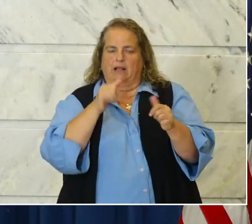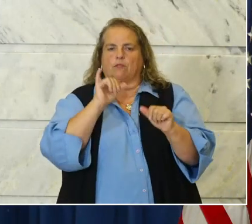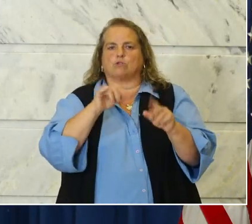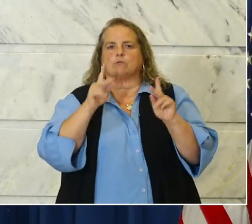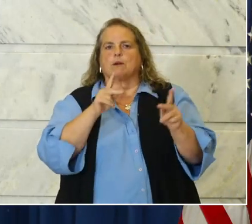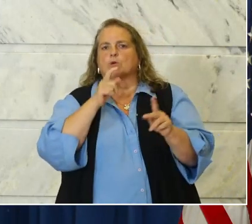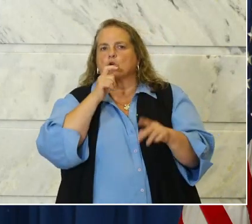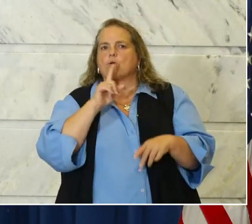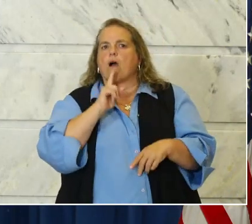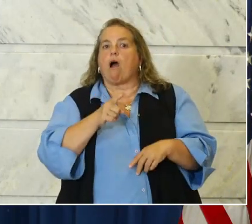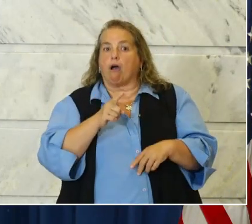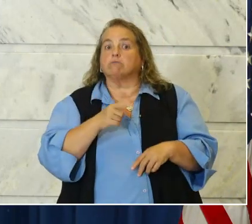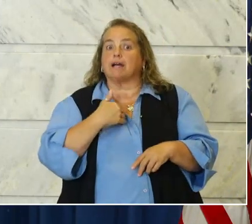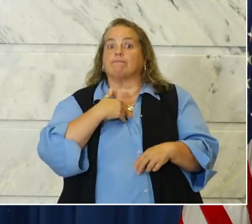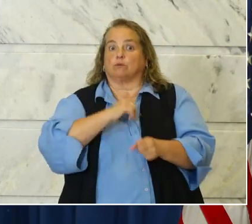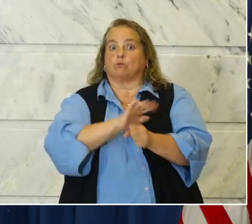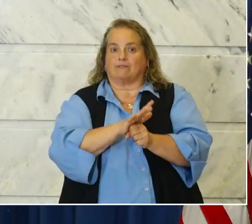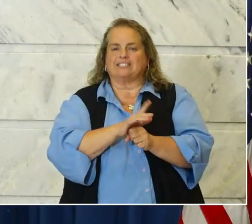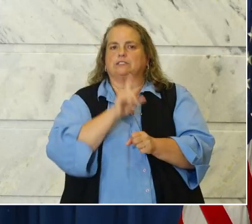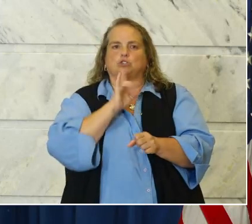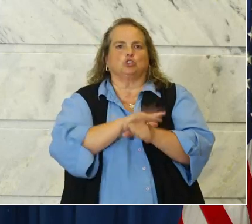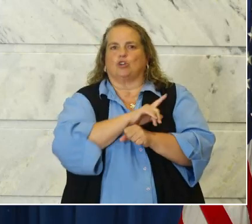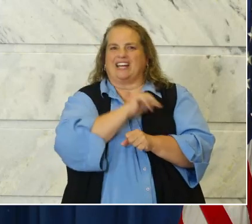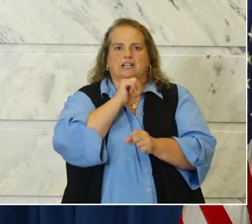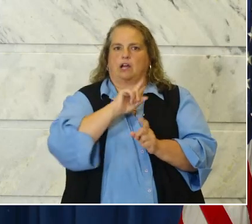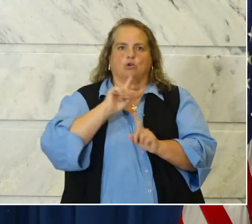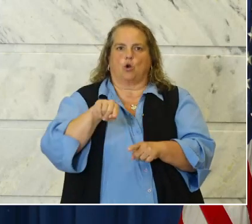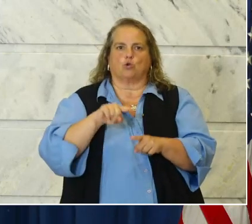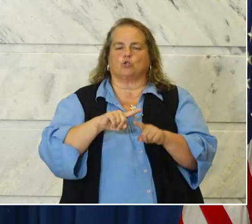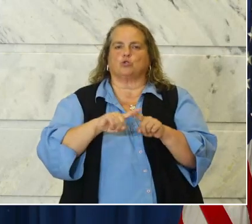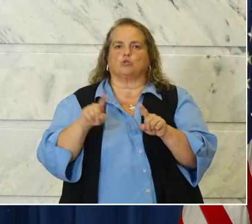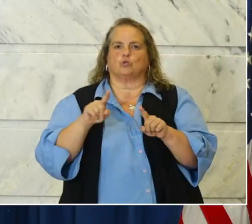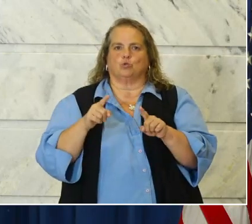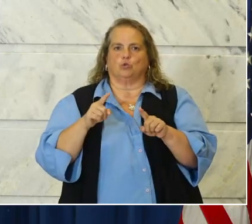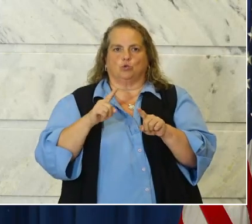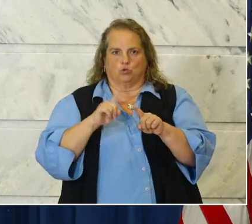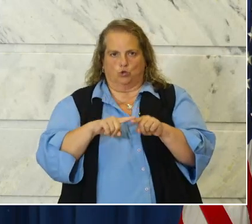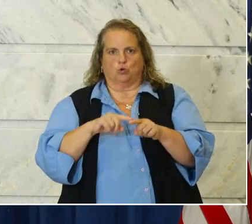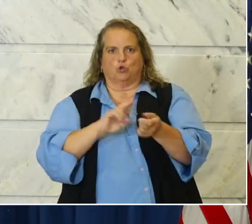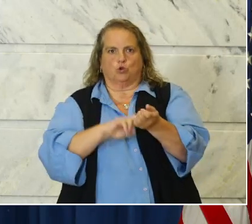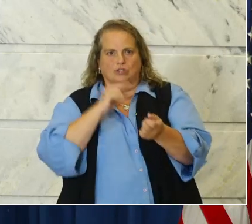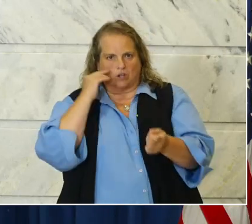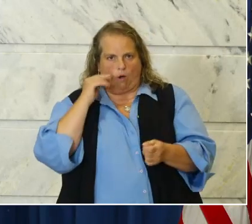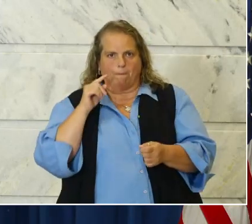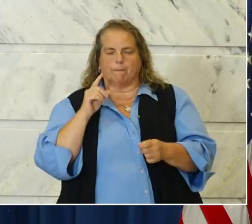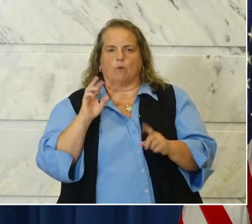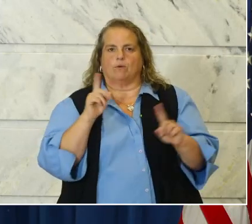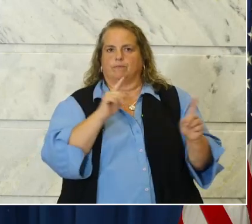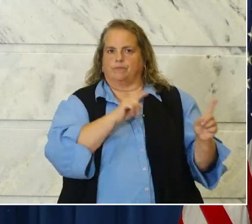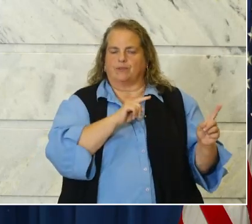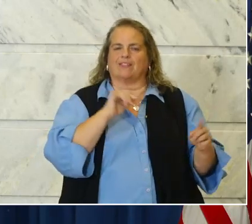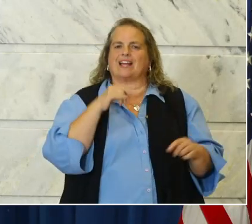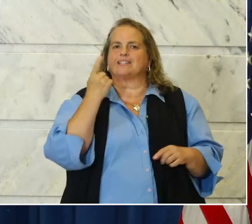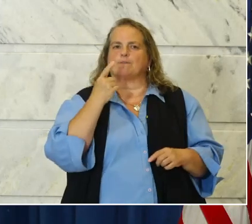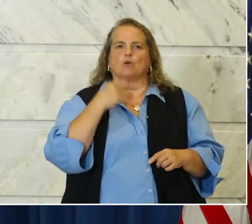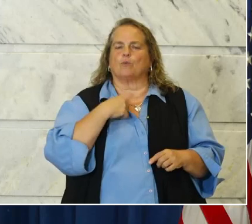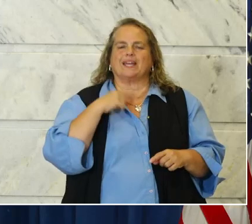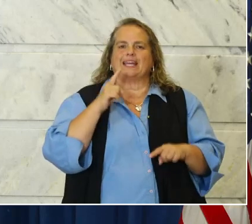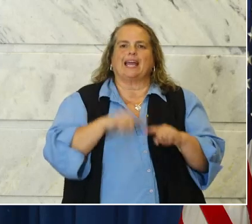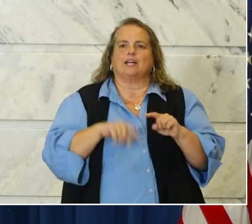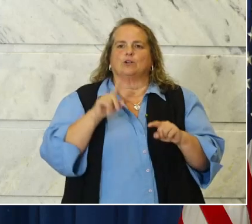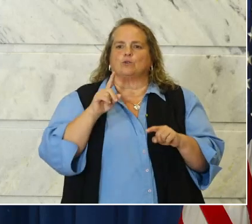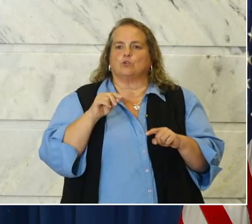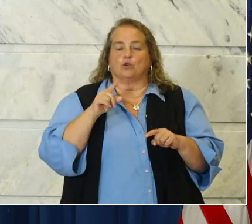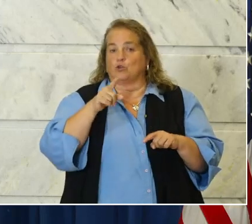are positive and ensure that they're not going to multiple facilities. Now, that's something that we can't do in the broader sense. You can't test somebody that's